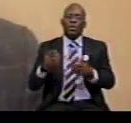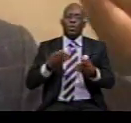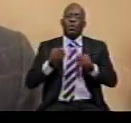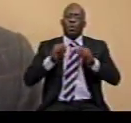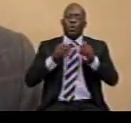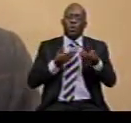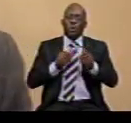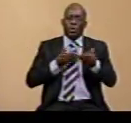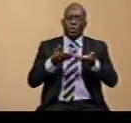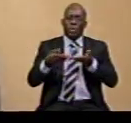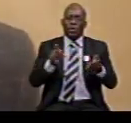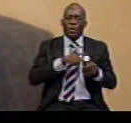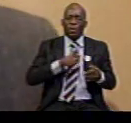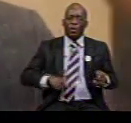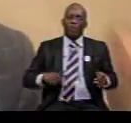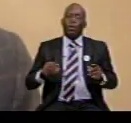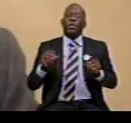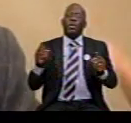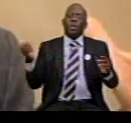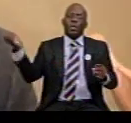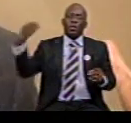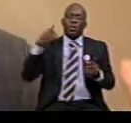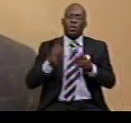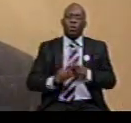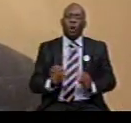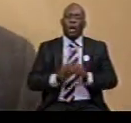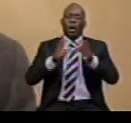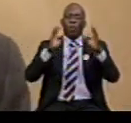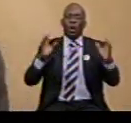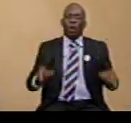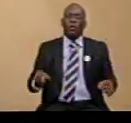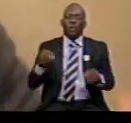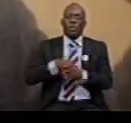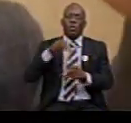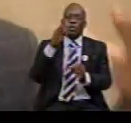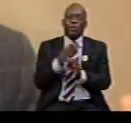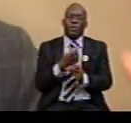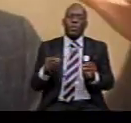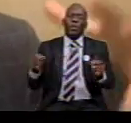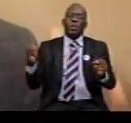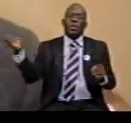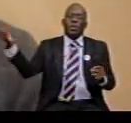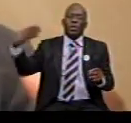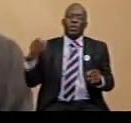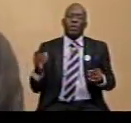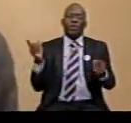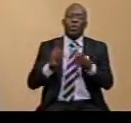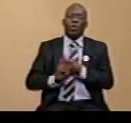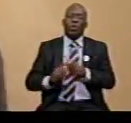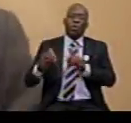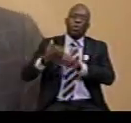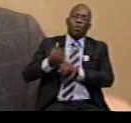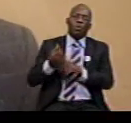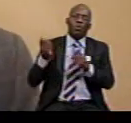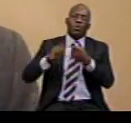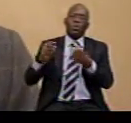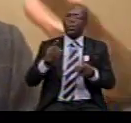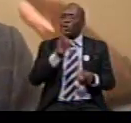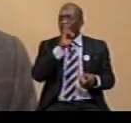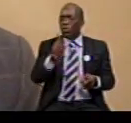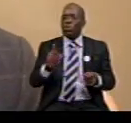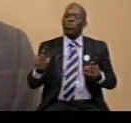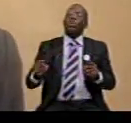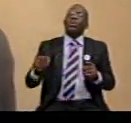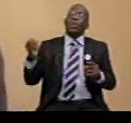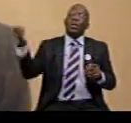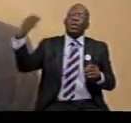not to abandon the faith, grace to embrace the truth, grace to walk in righteousness, grace to